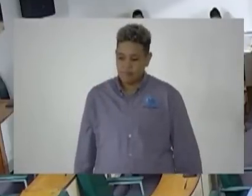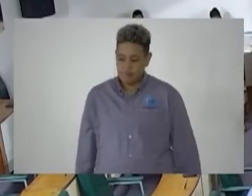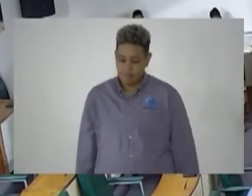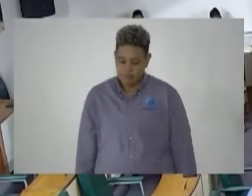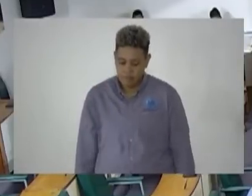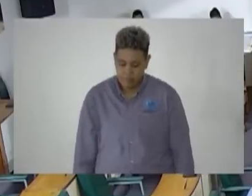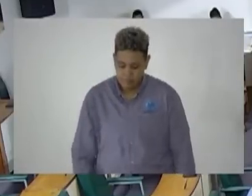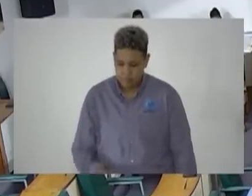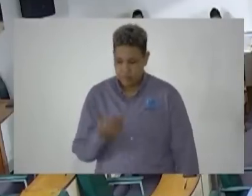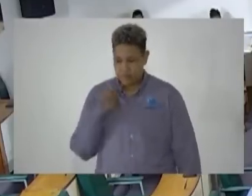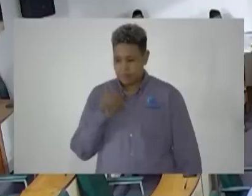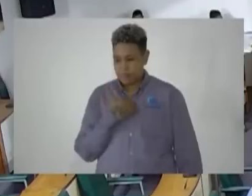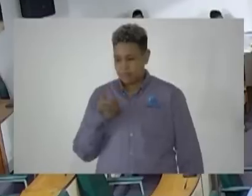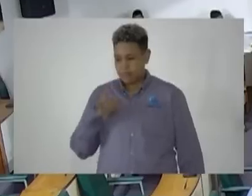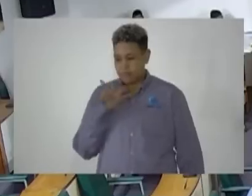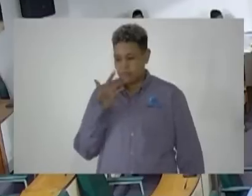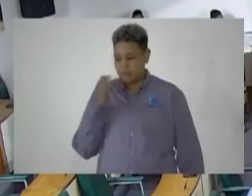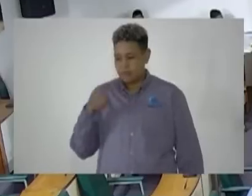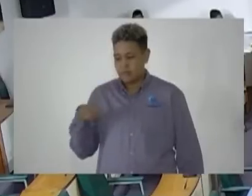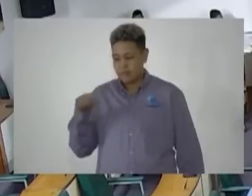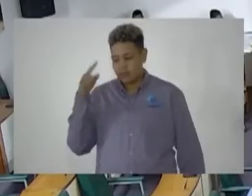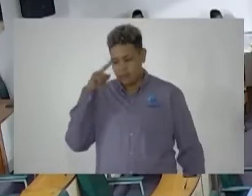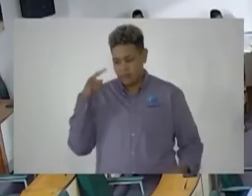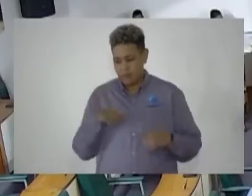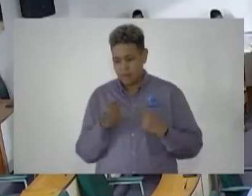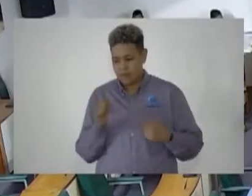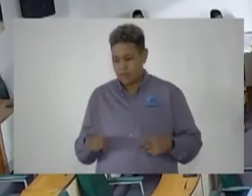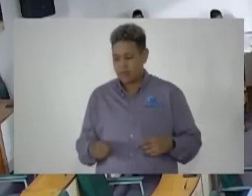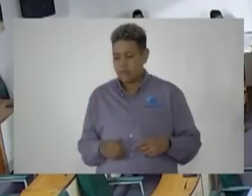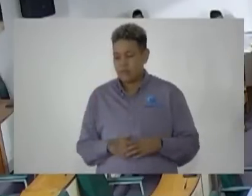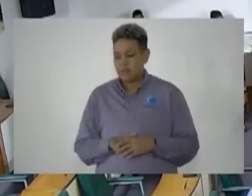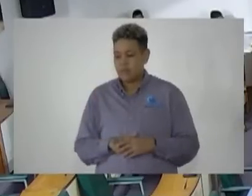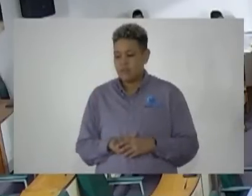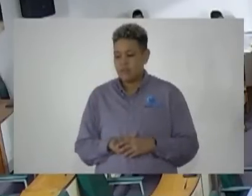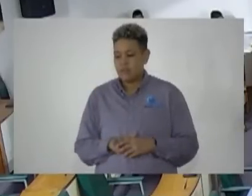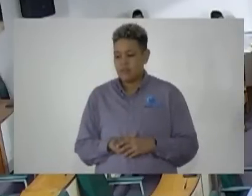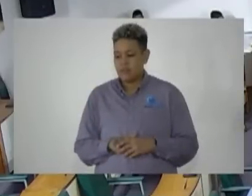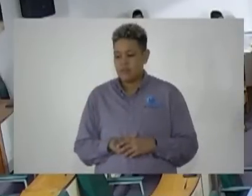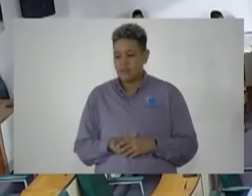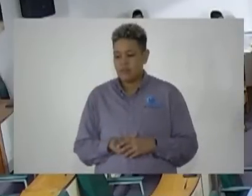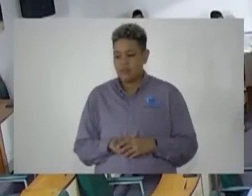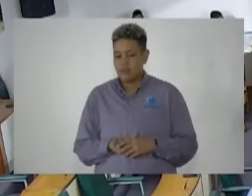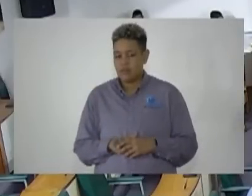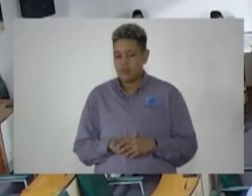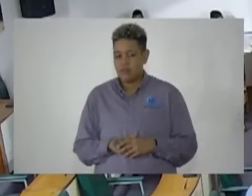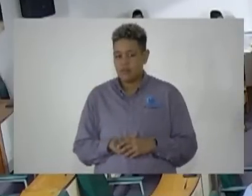Thank you. Members, those in favor? Against? Senator Golden.